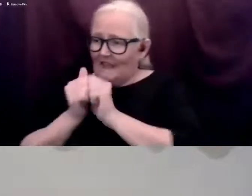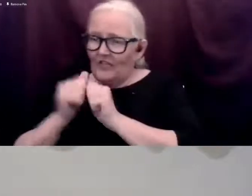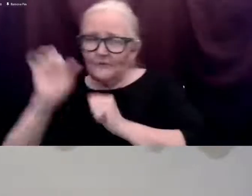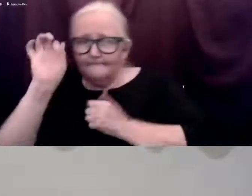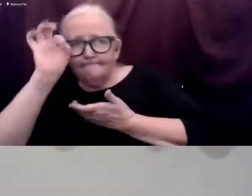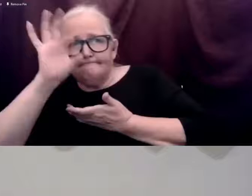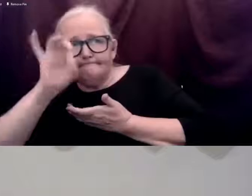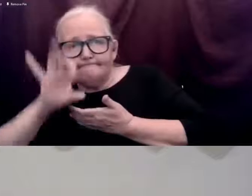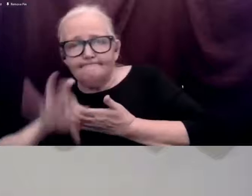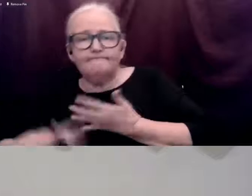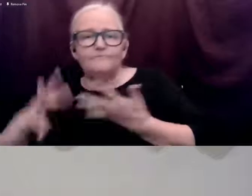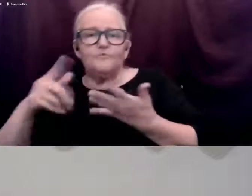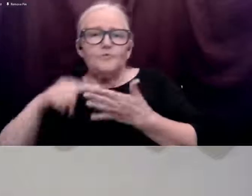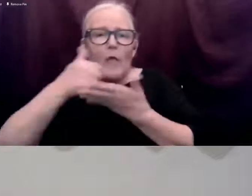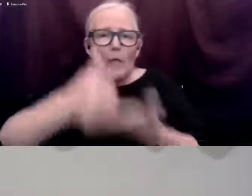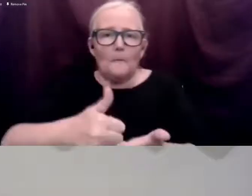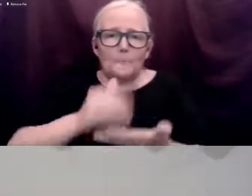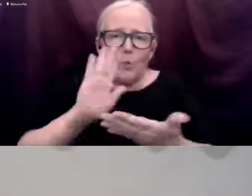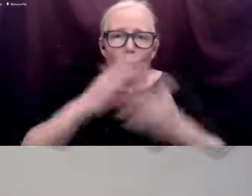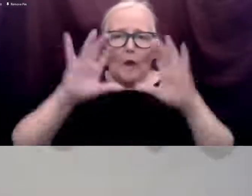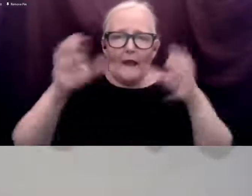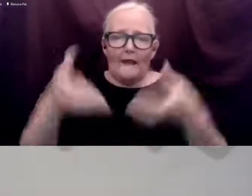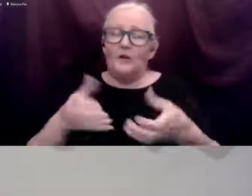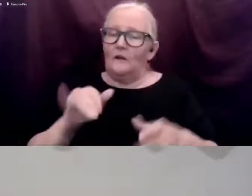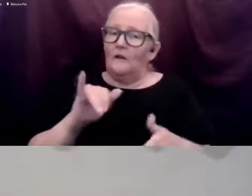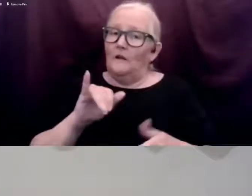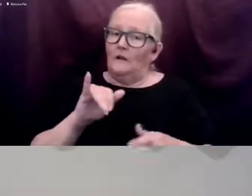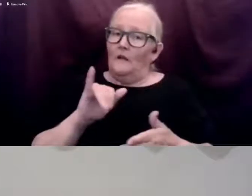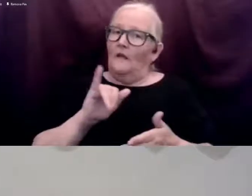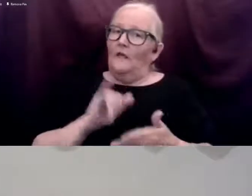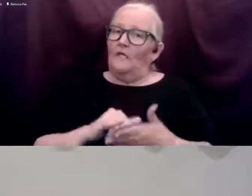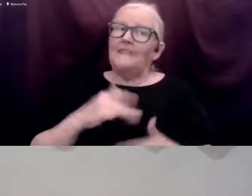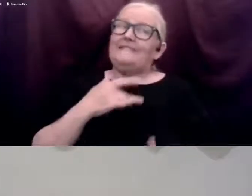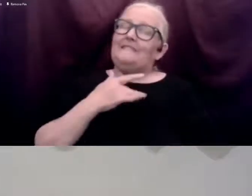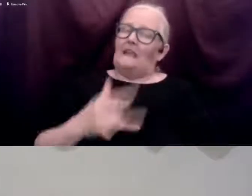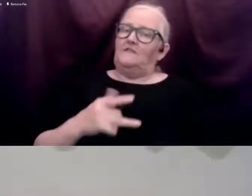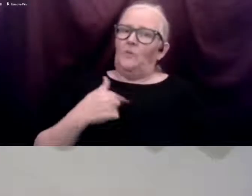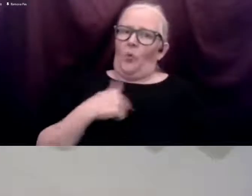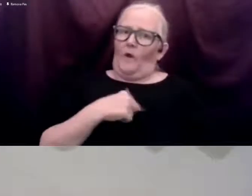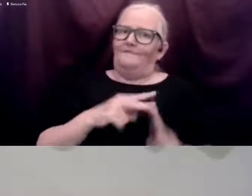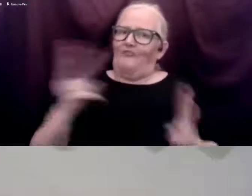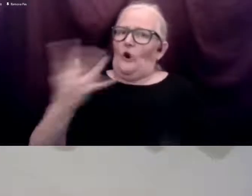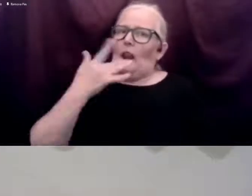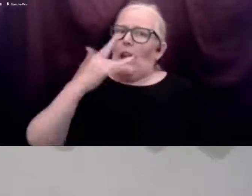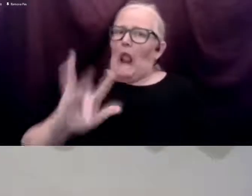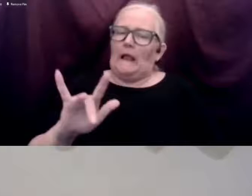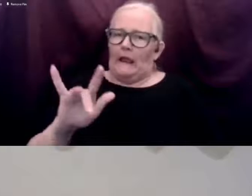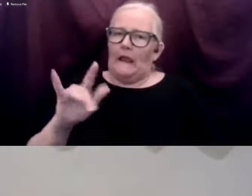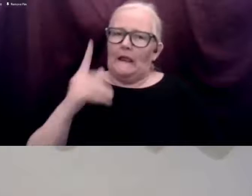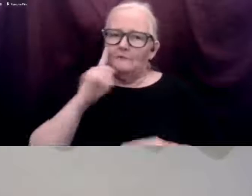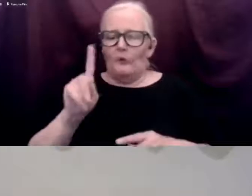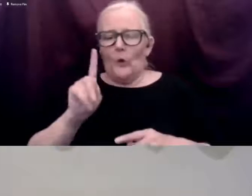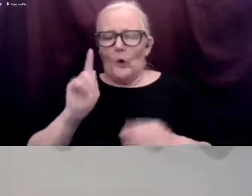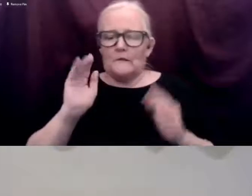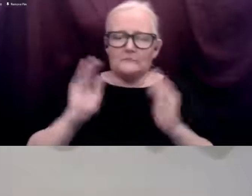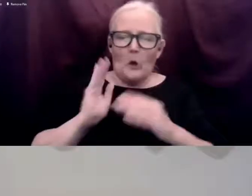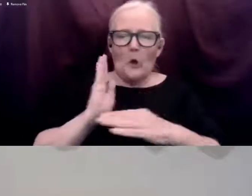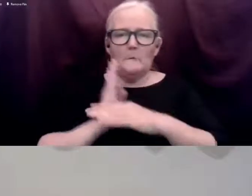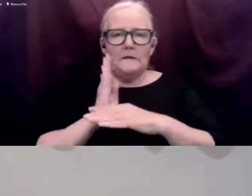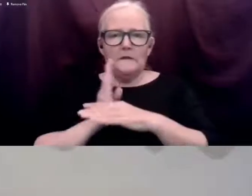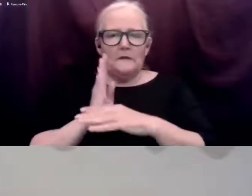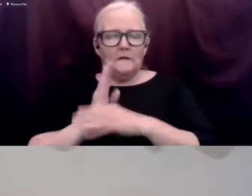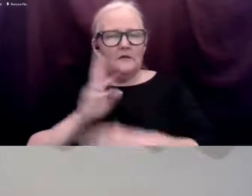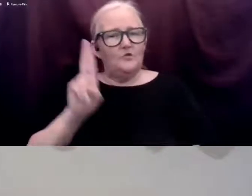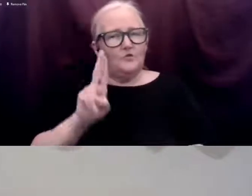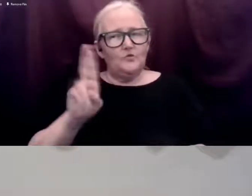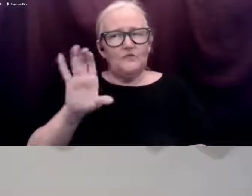considered a luxury, the model that we have for most small to mid-sized churches. UUCSS has always been committed to having two separate staff